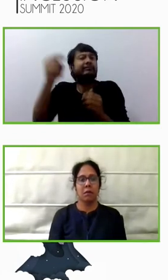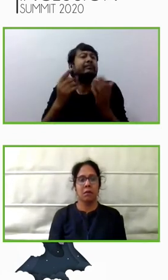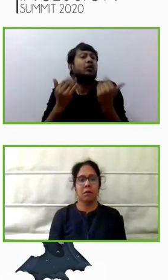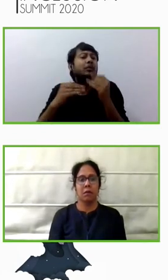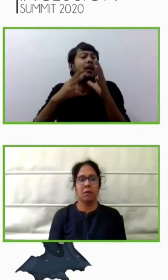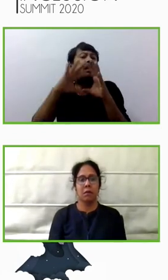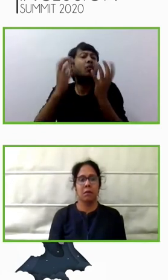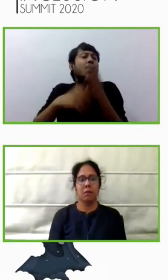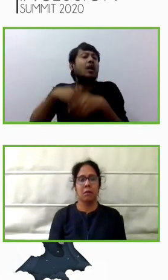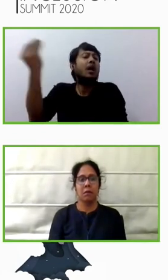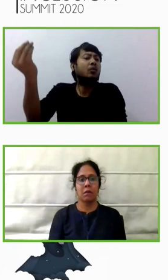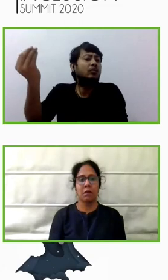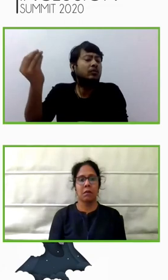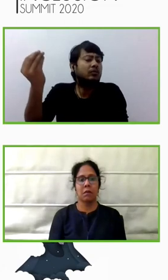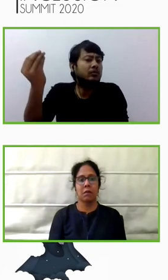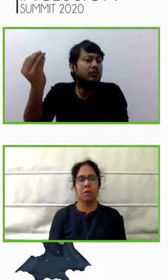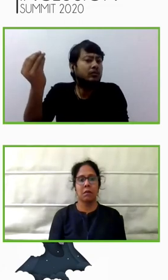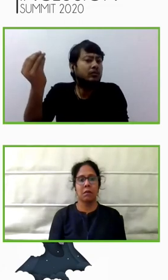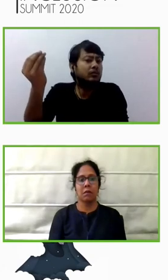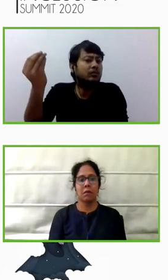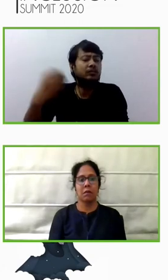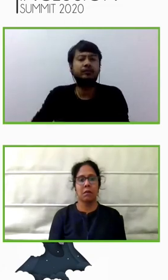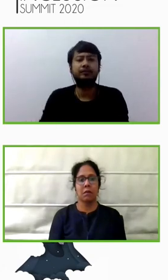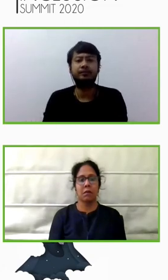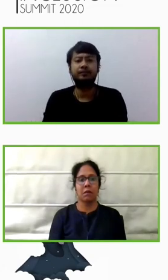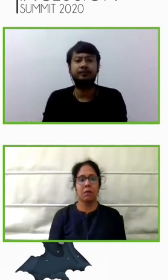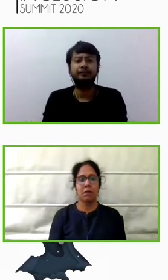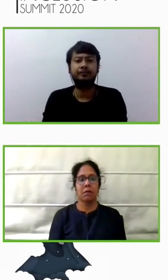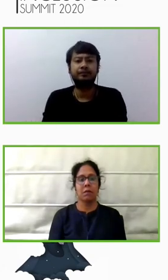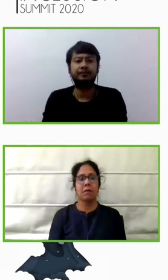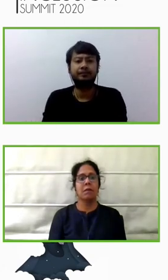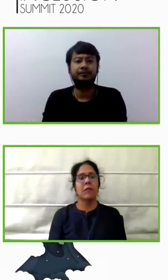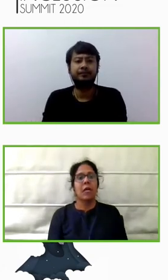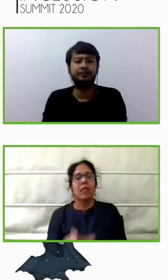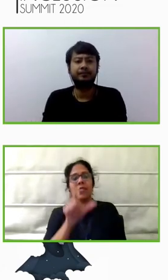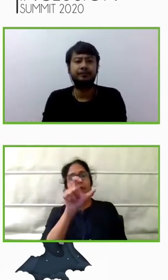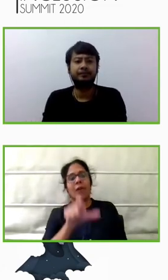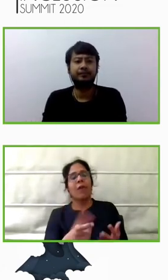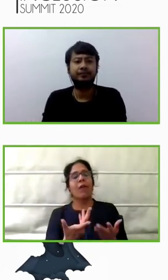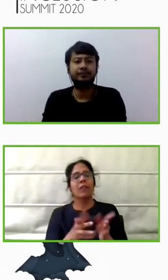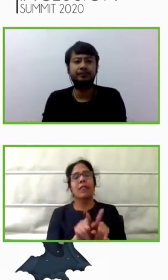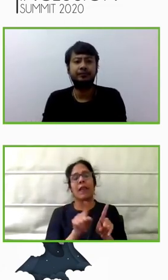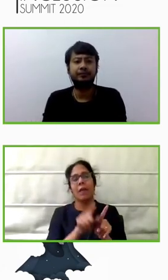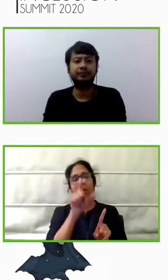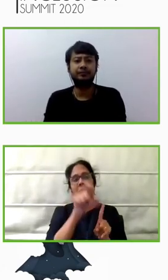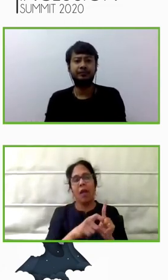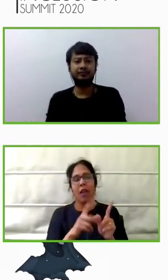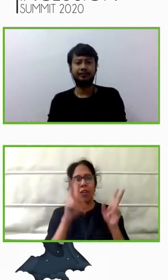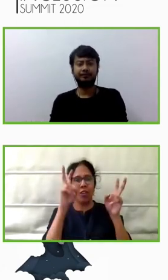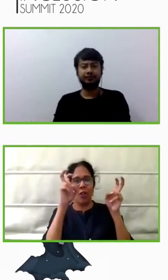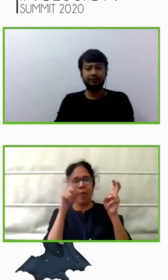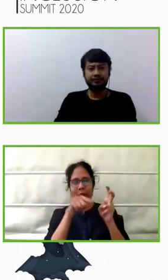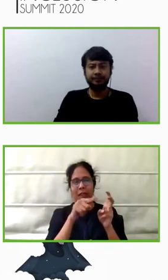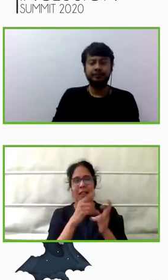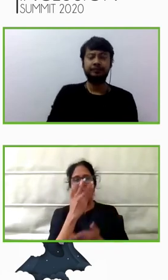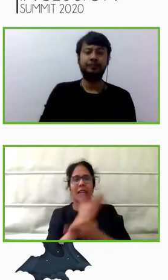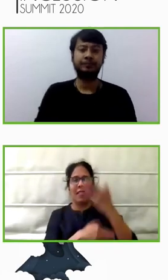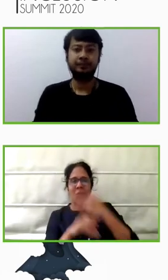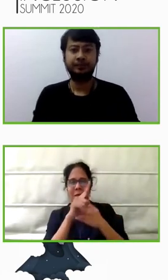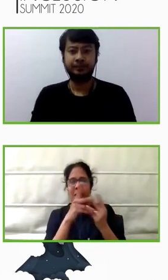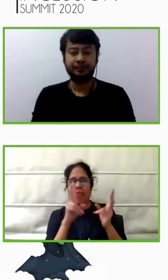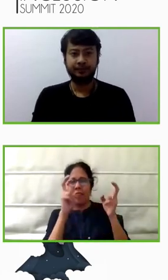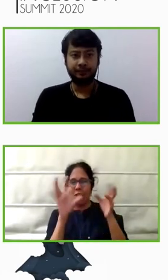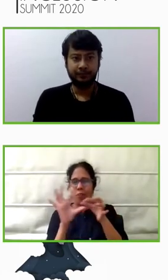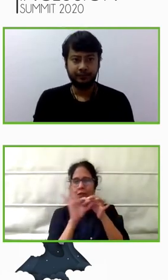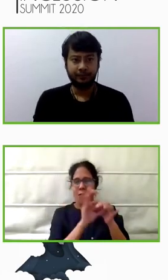of disability and Wind. You have a personal association with the topic. And again, I'm very keen